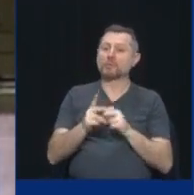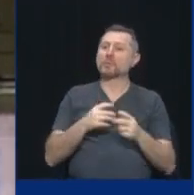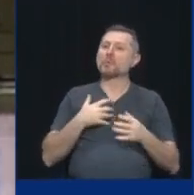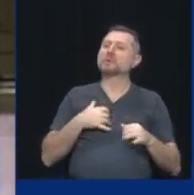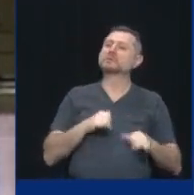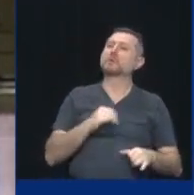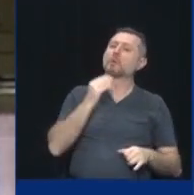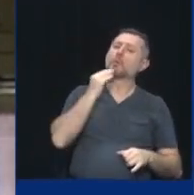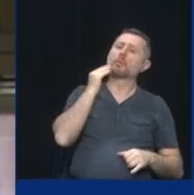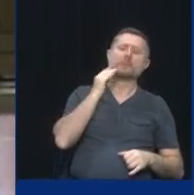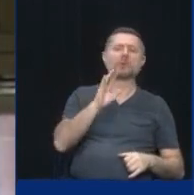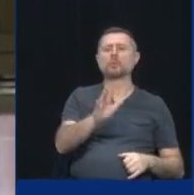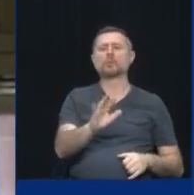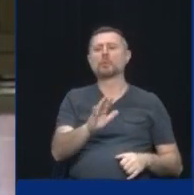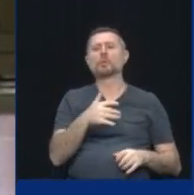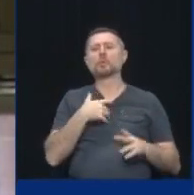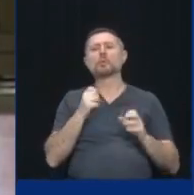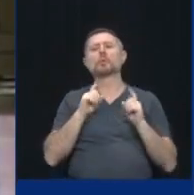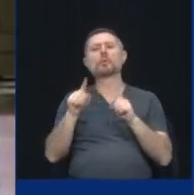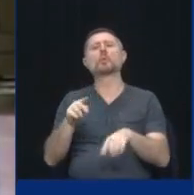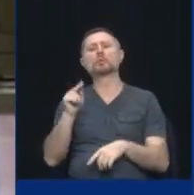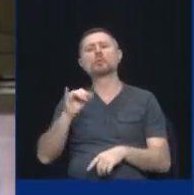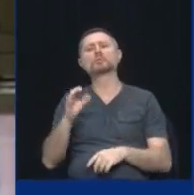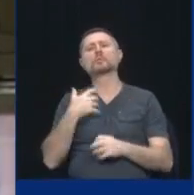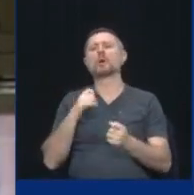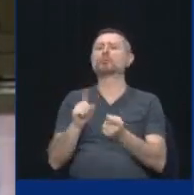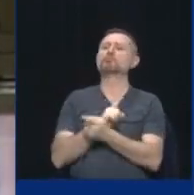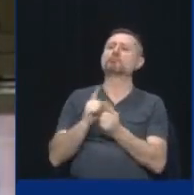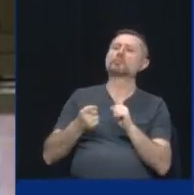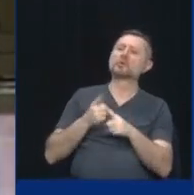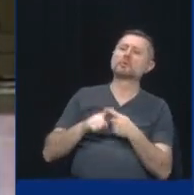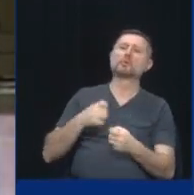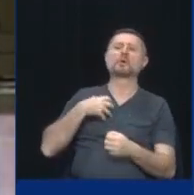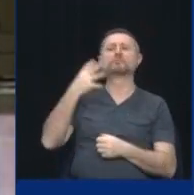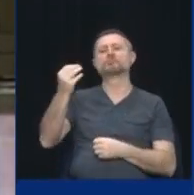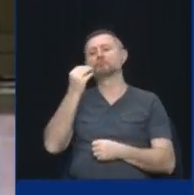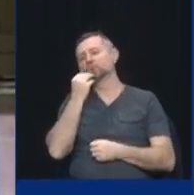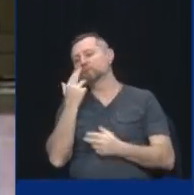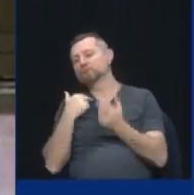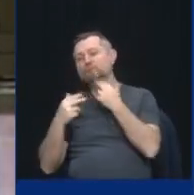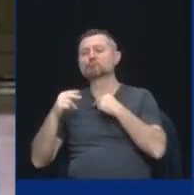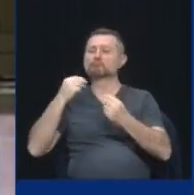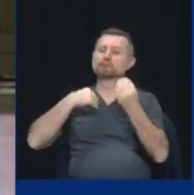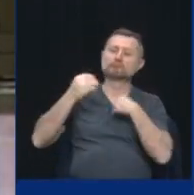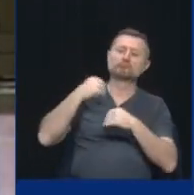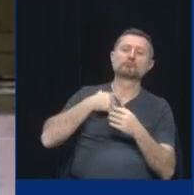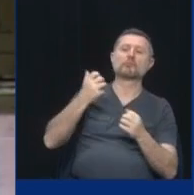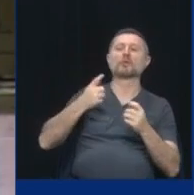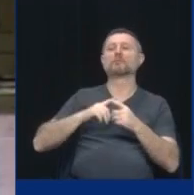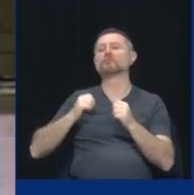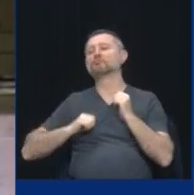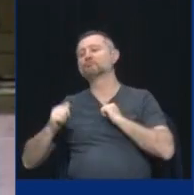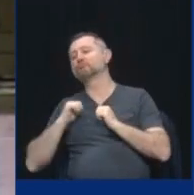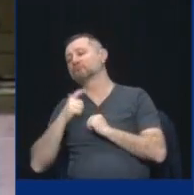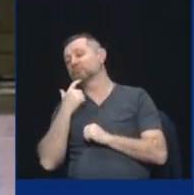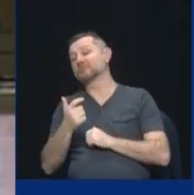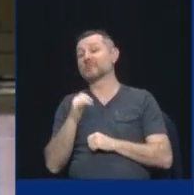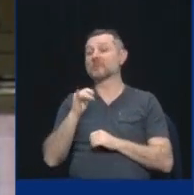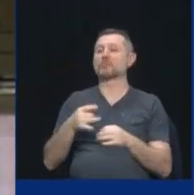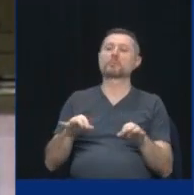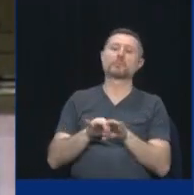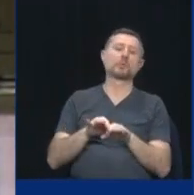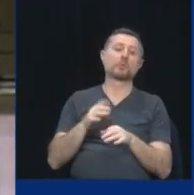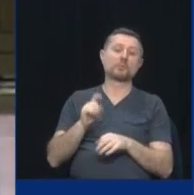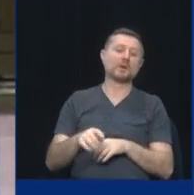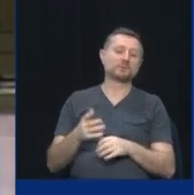want to go to New York. I want to see my friends. I want to go to dinner. I want to go to a play. But make it inviting. Don't